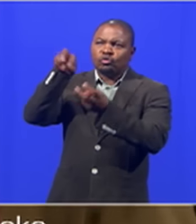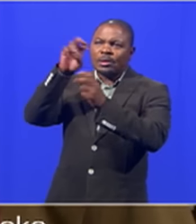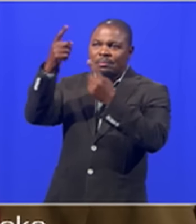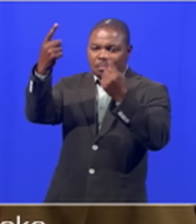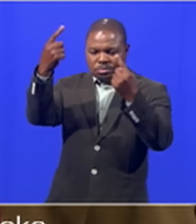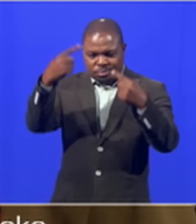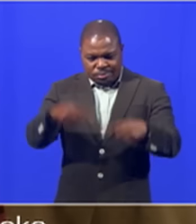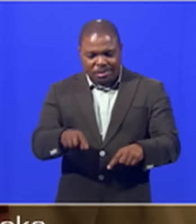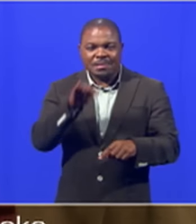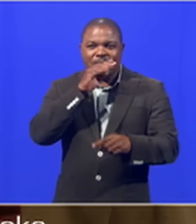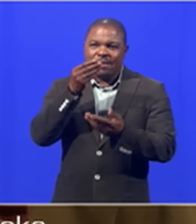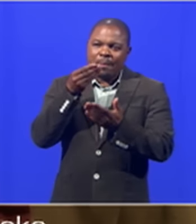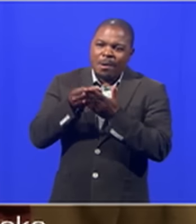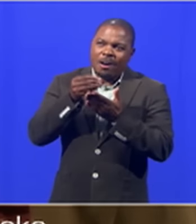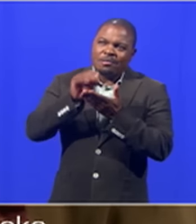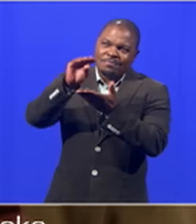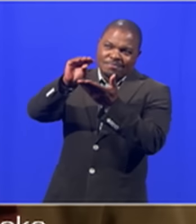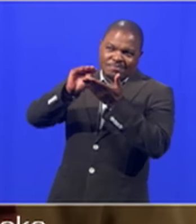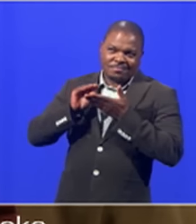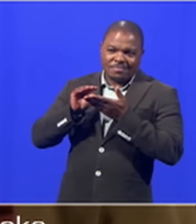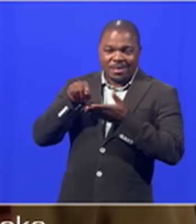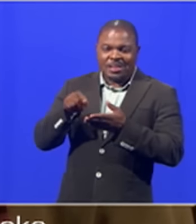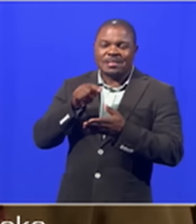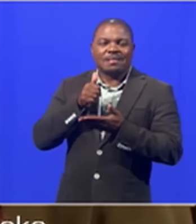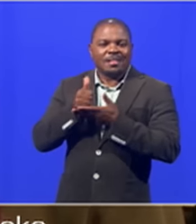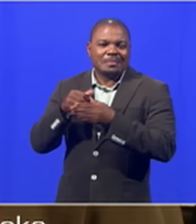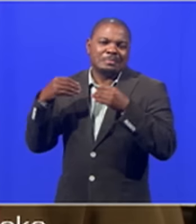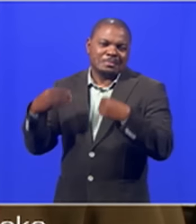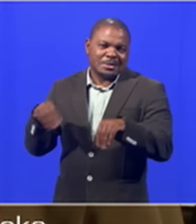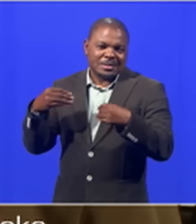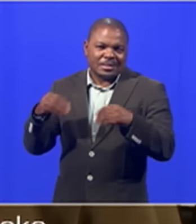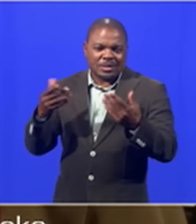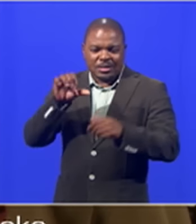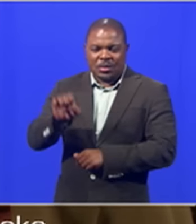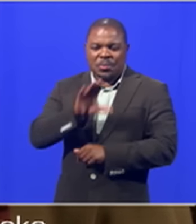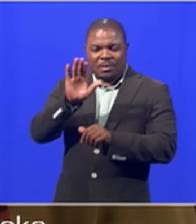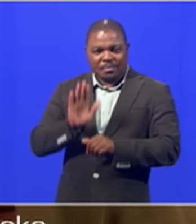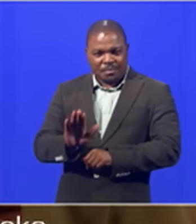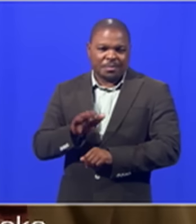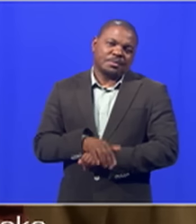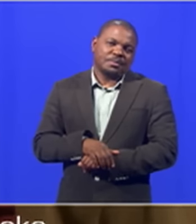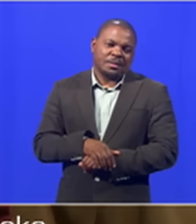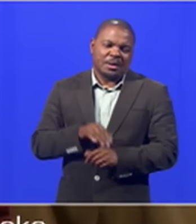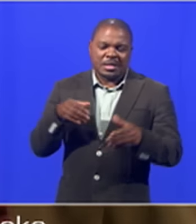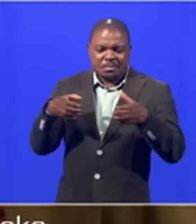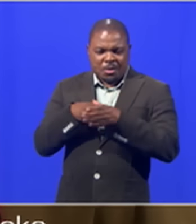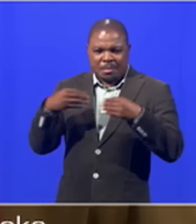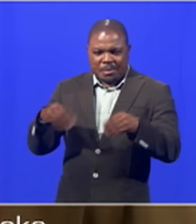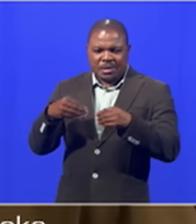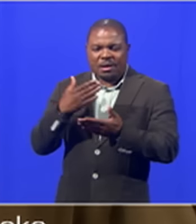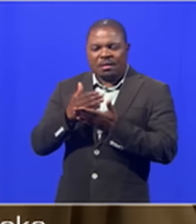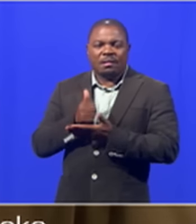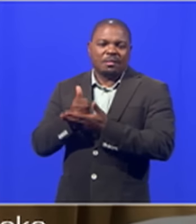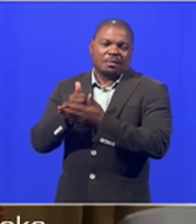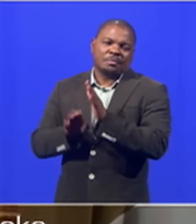which is which is good for businesses, more South African, other small businesses. This is